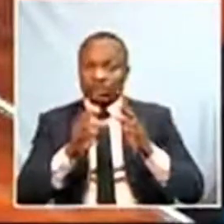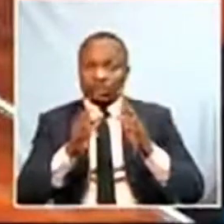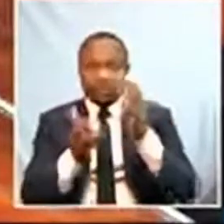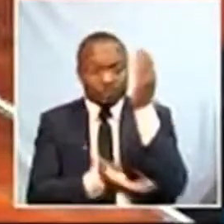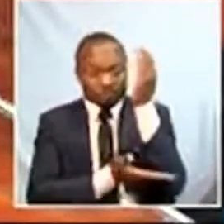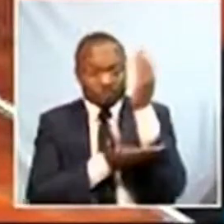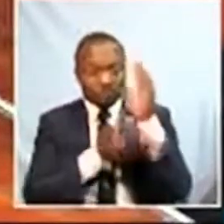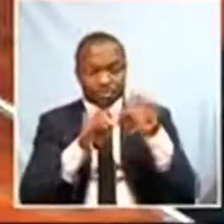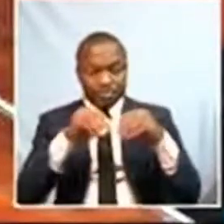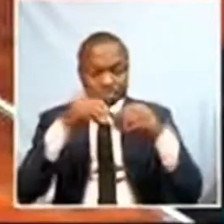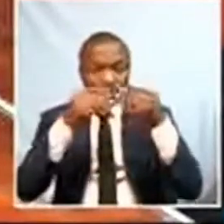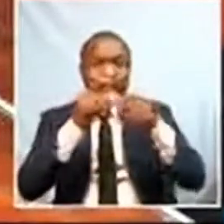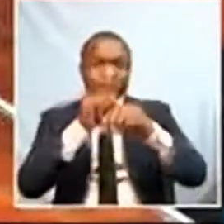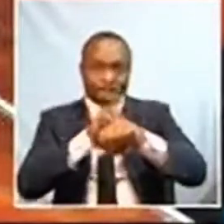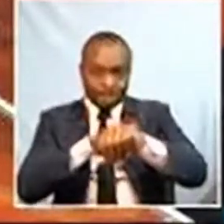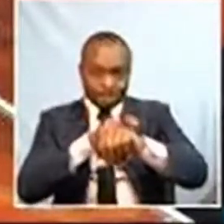period.